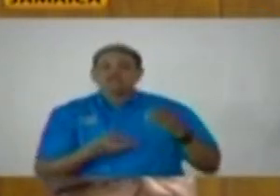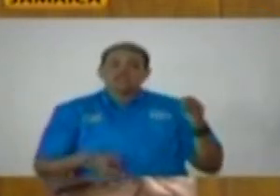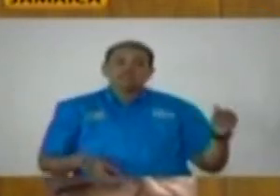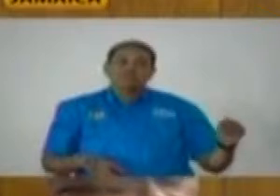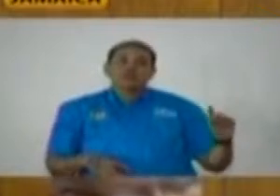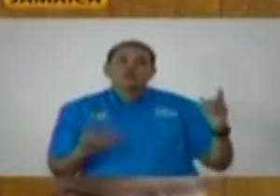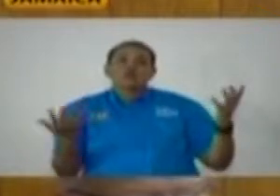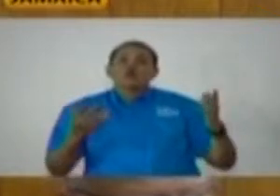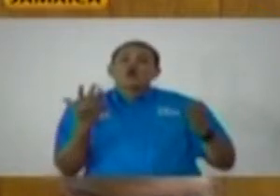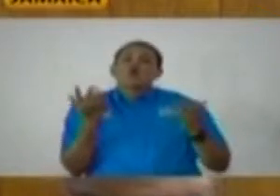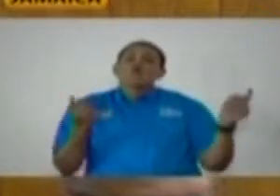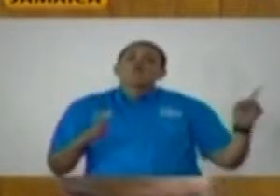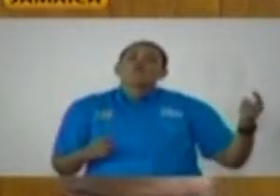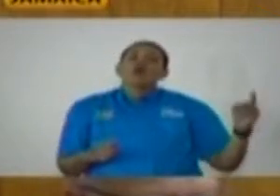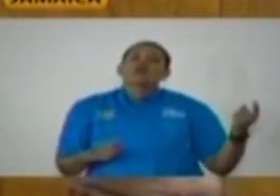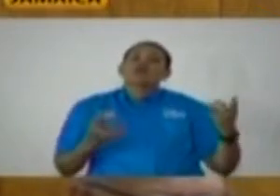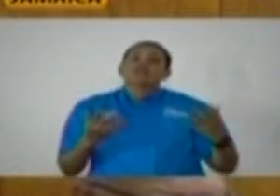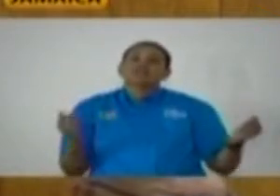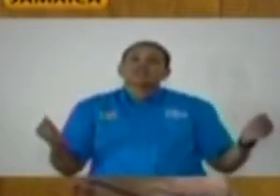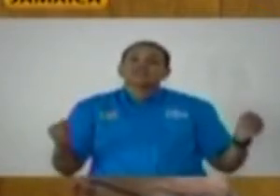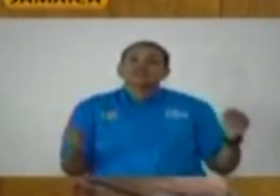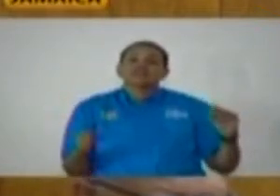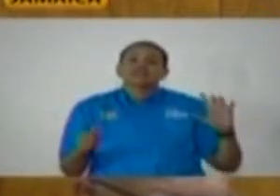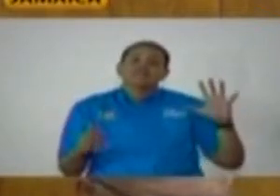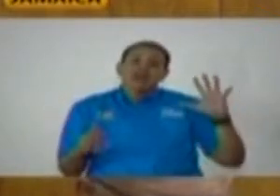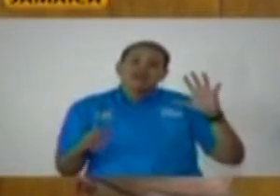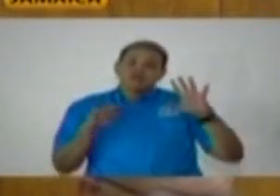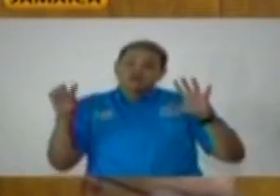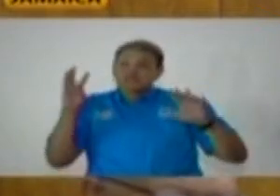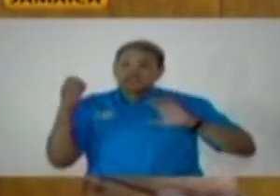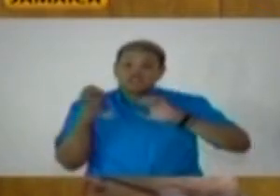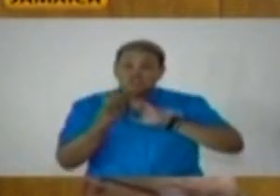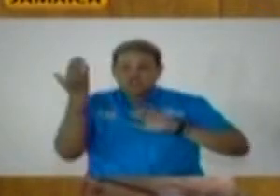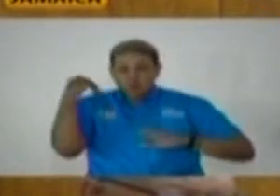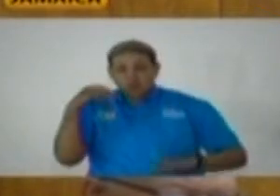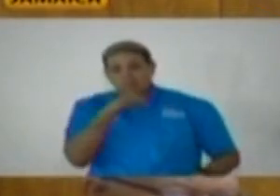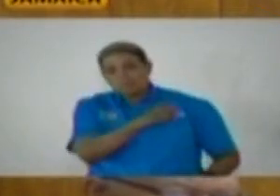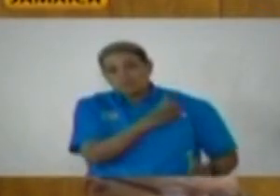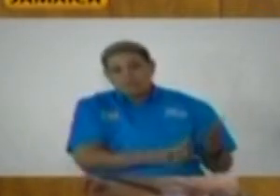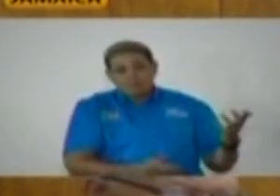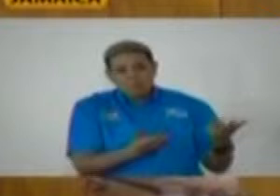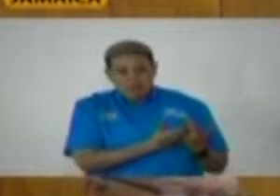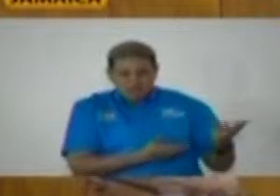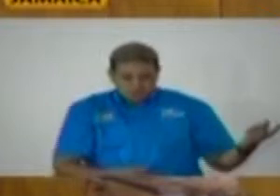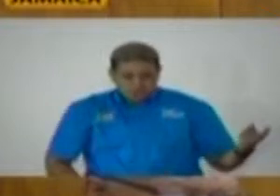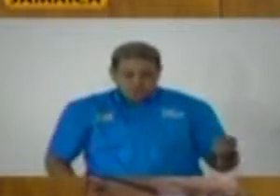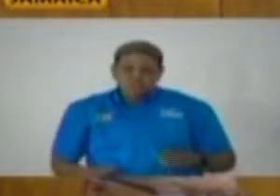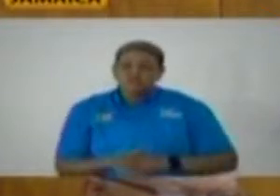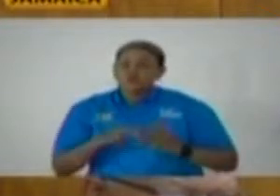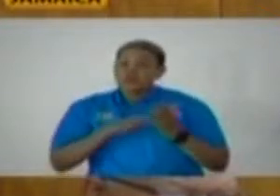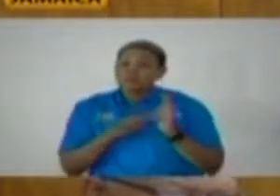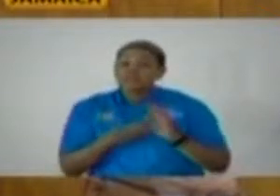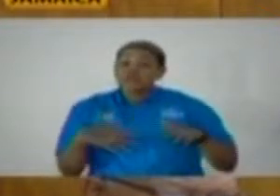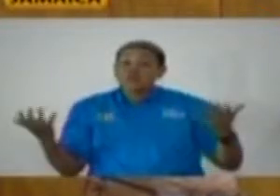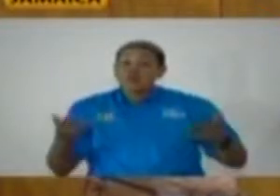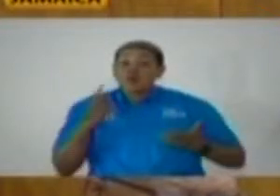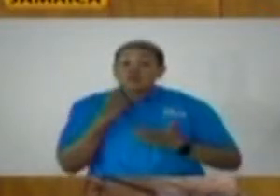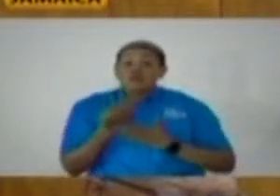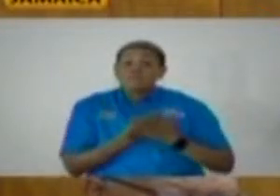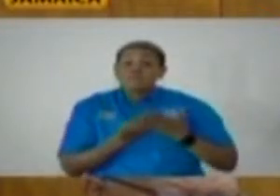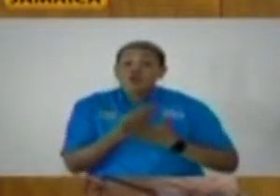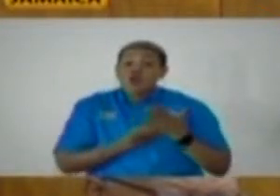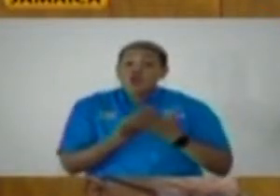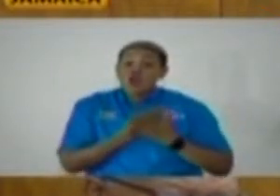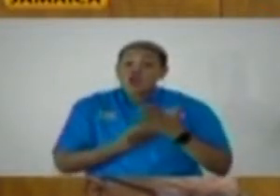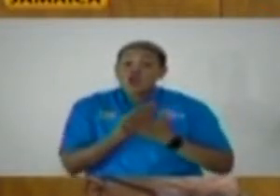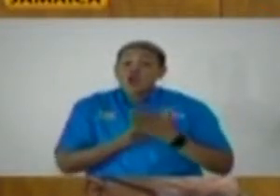buy $1 5 to 6 years ago. So it means, Madam Speaker, that the budgeted